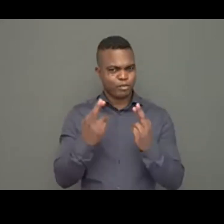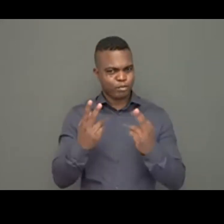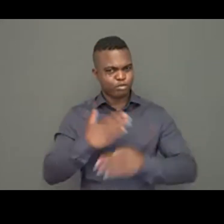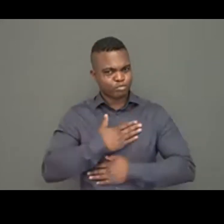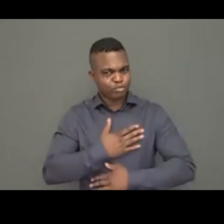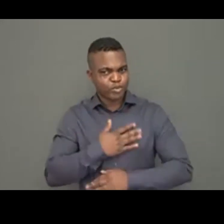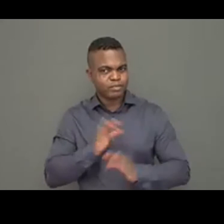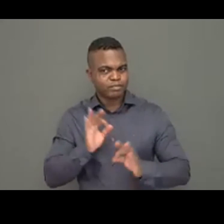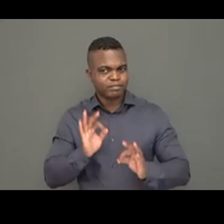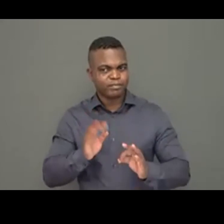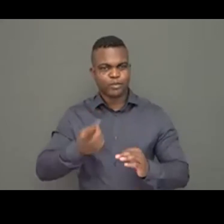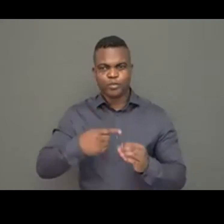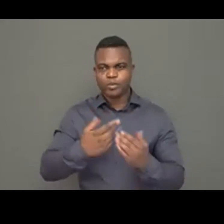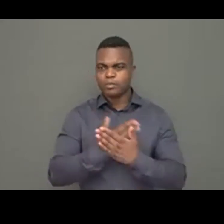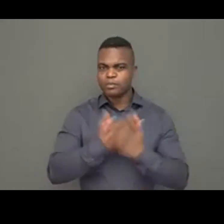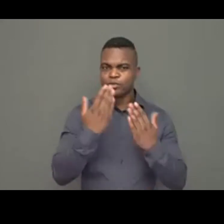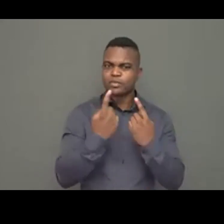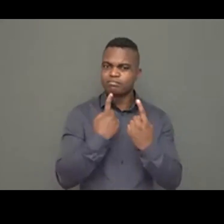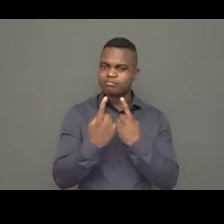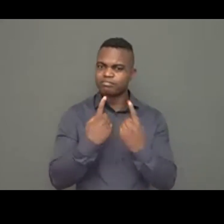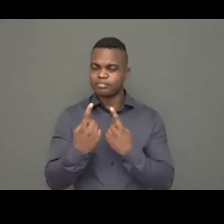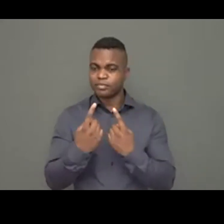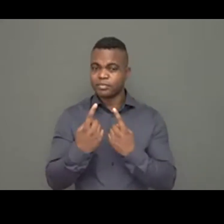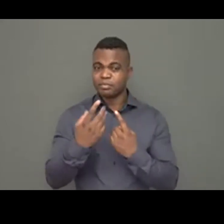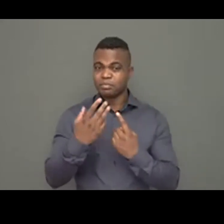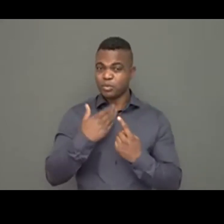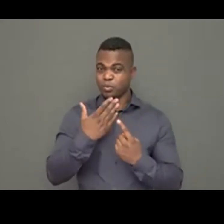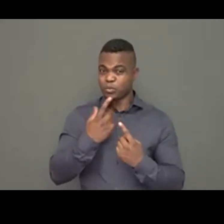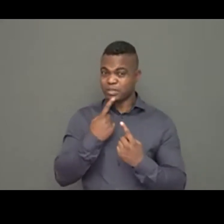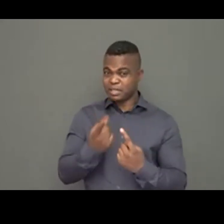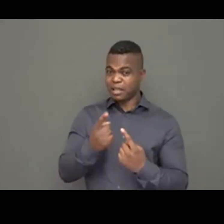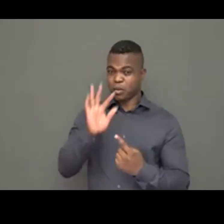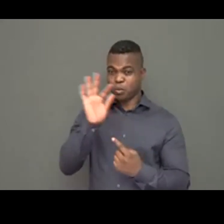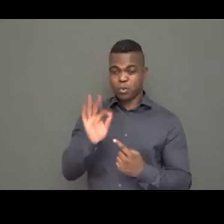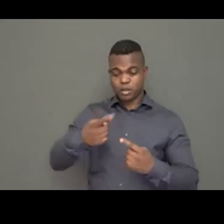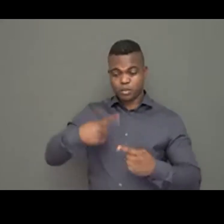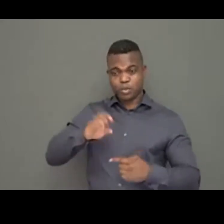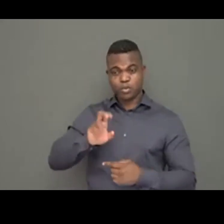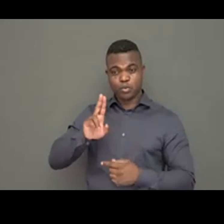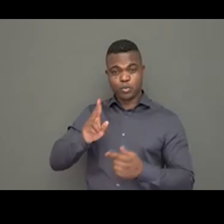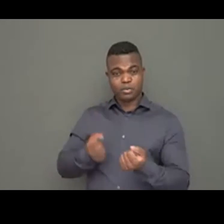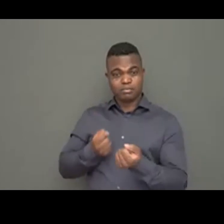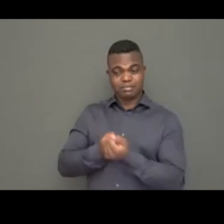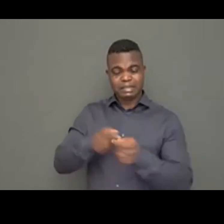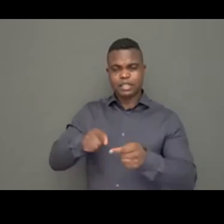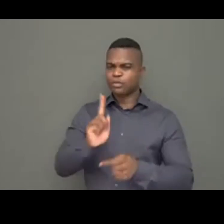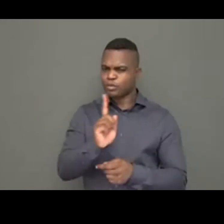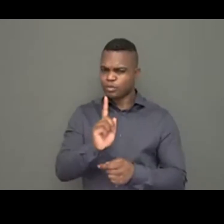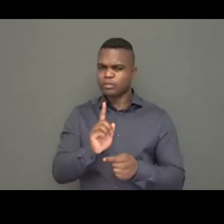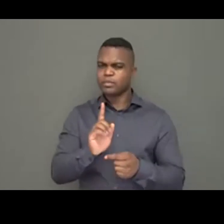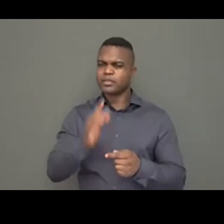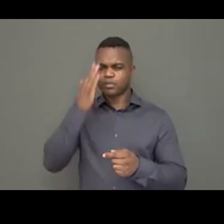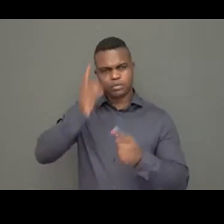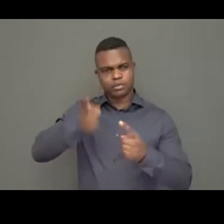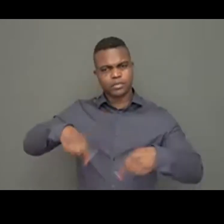The organization has now incorporated it into its strategic plan. Disability was not on our radar, wasn't